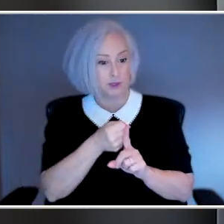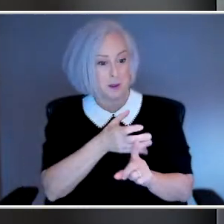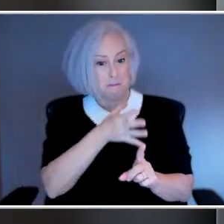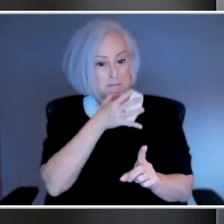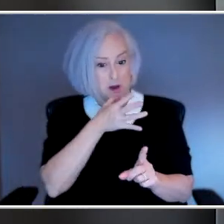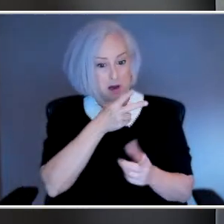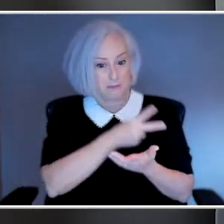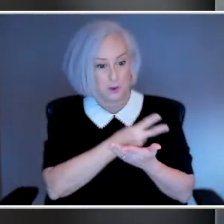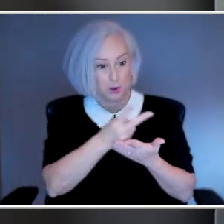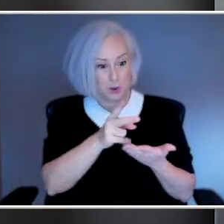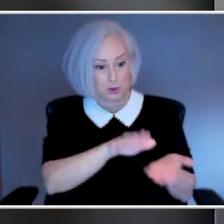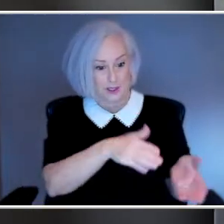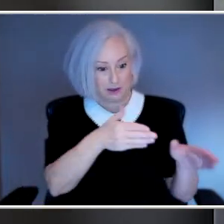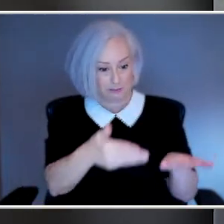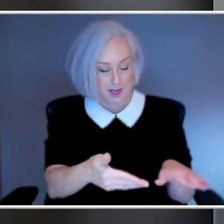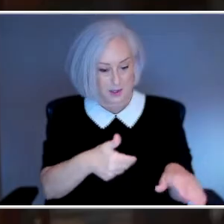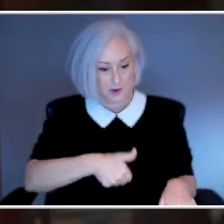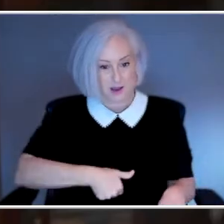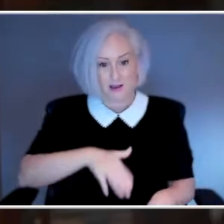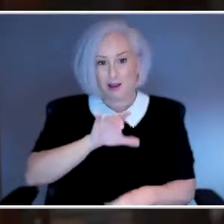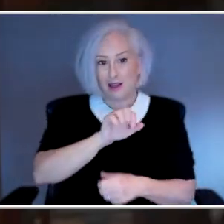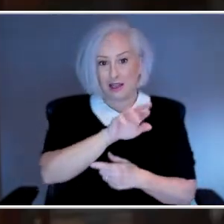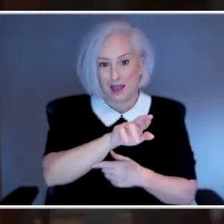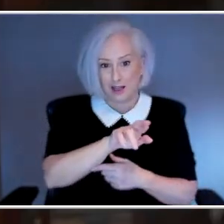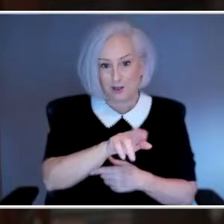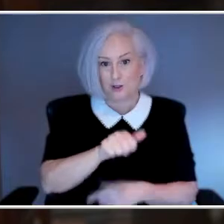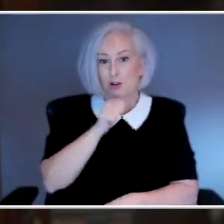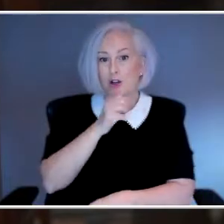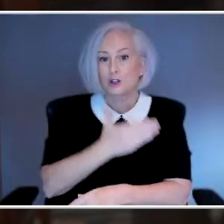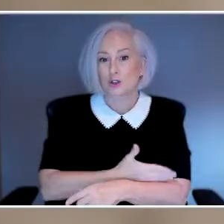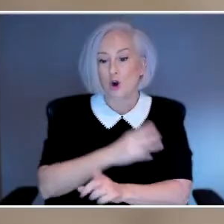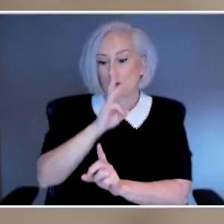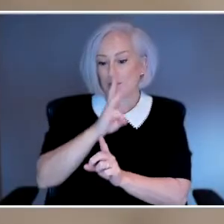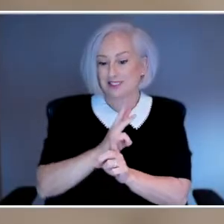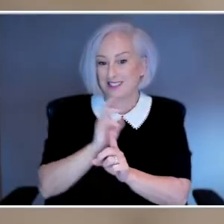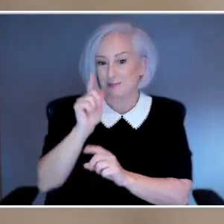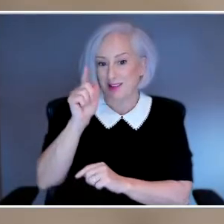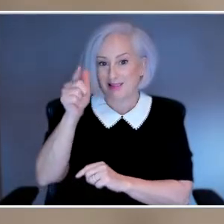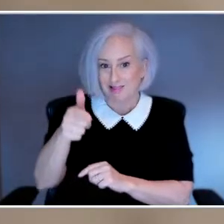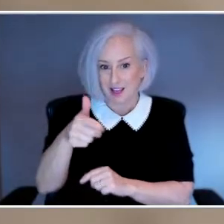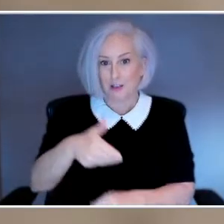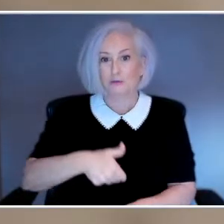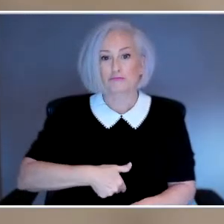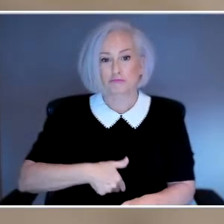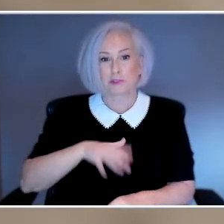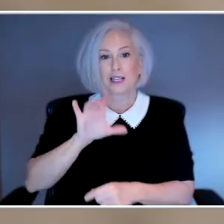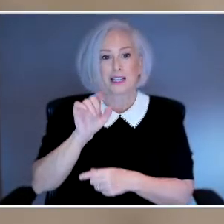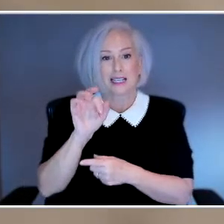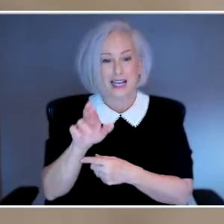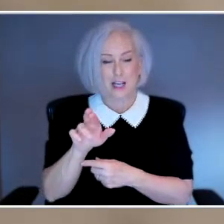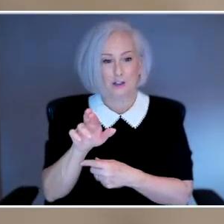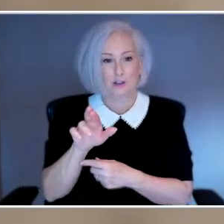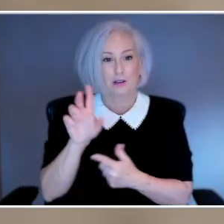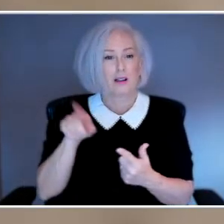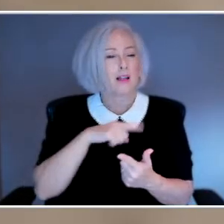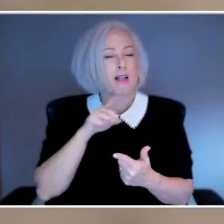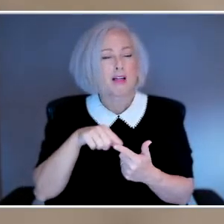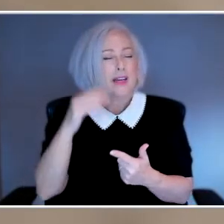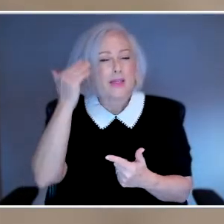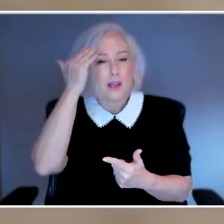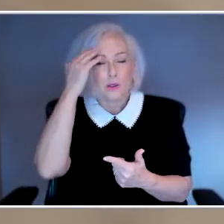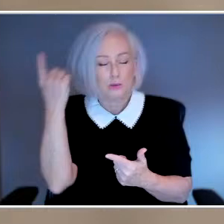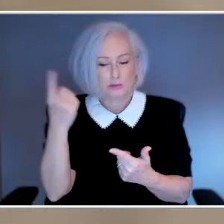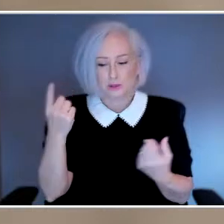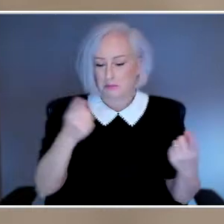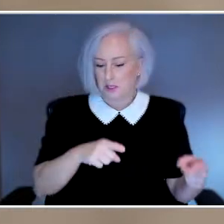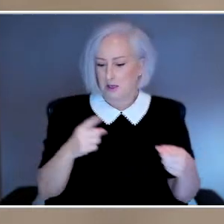The daughter got it, I think, like 6 months after the mom did. That's when doctors knew something was happening with this family.